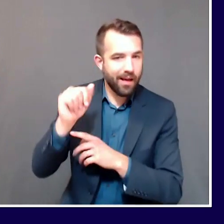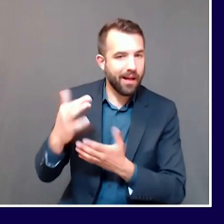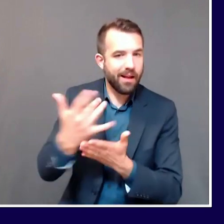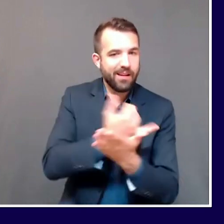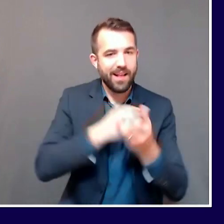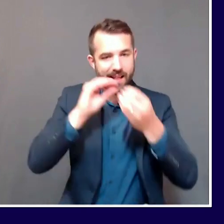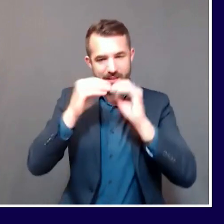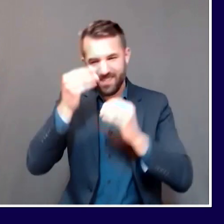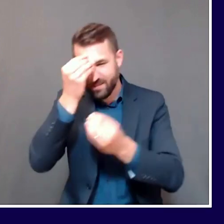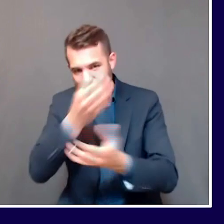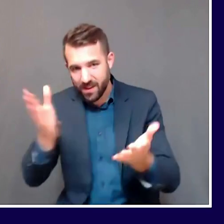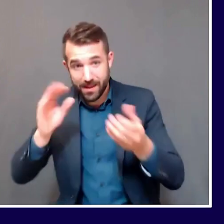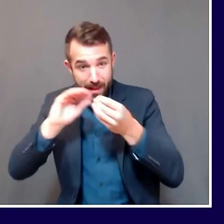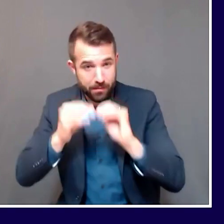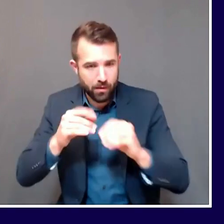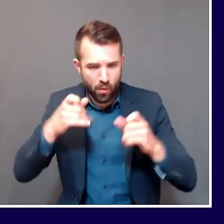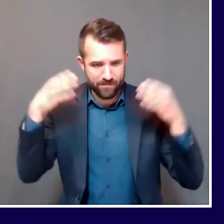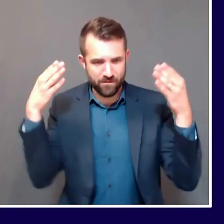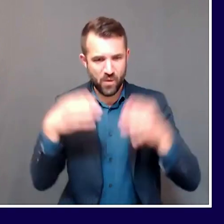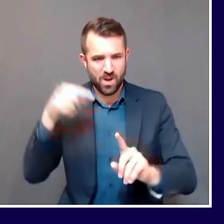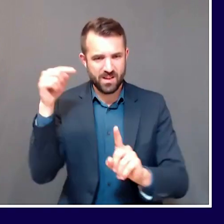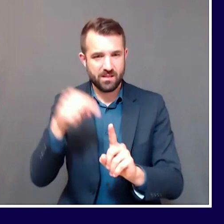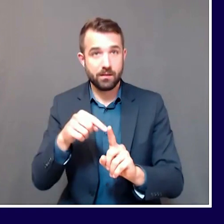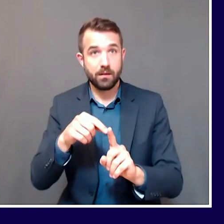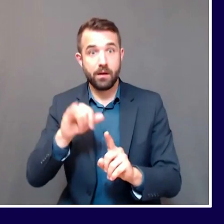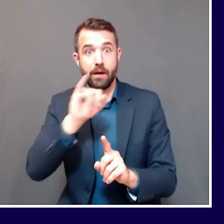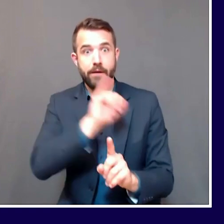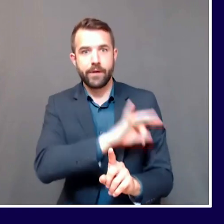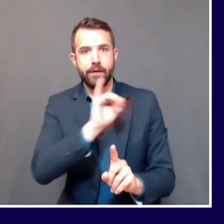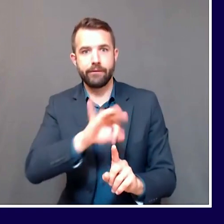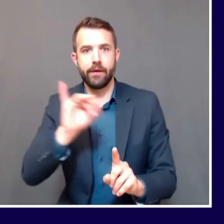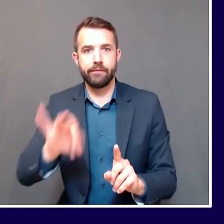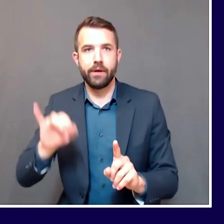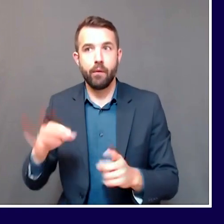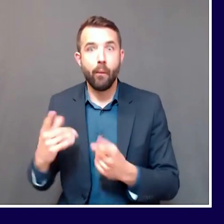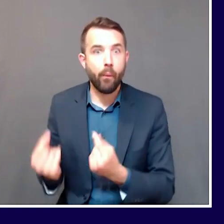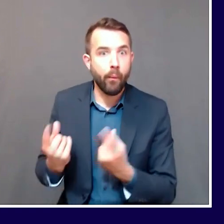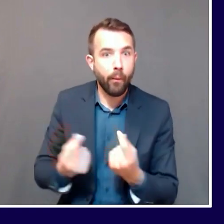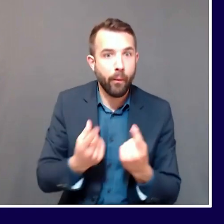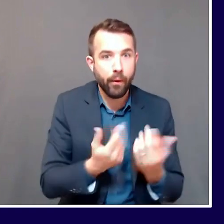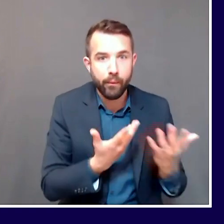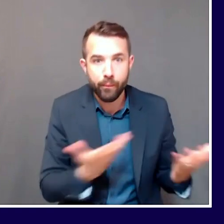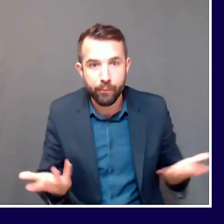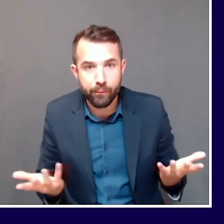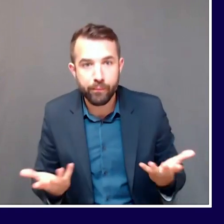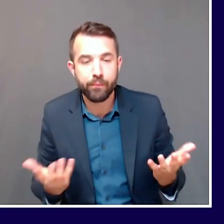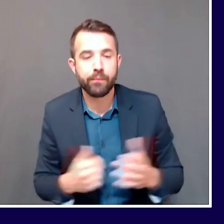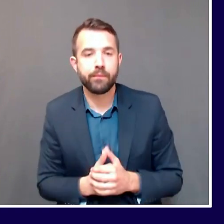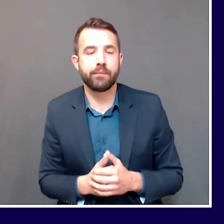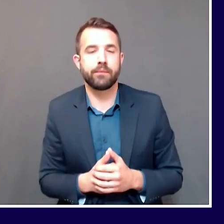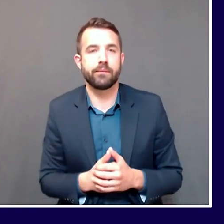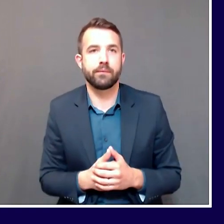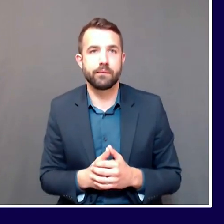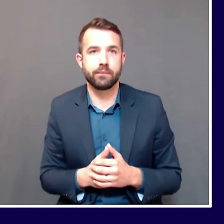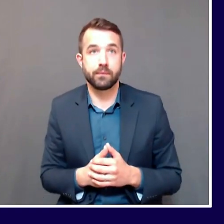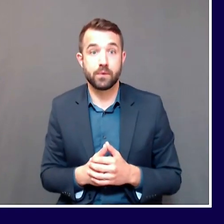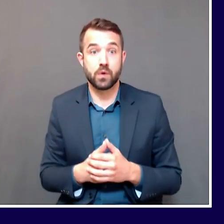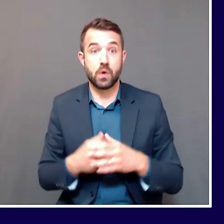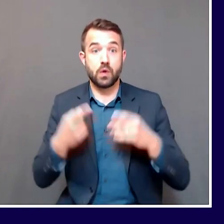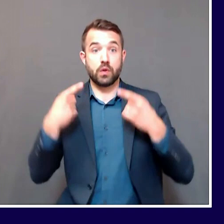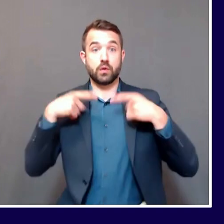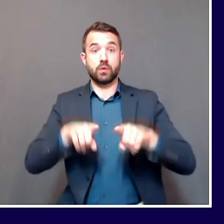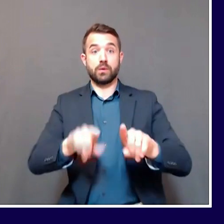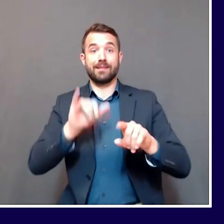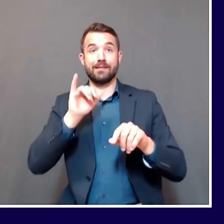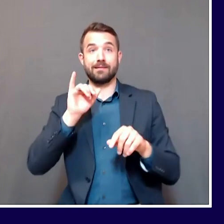at scenarios under which the hypothetical that I just noted for you could actually come true. And when we run out of